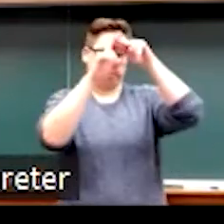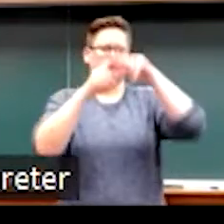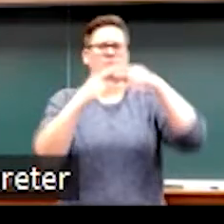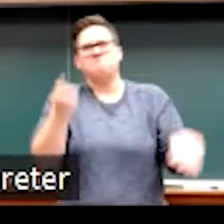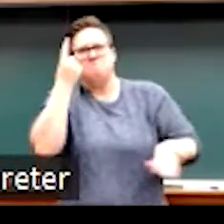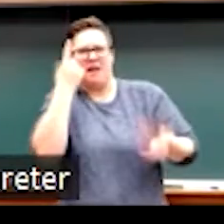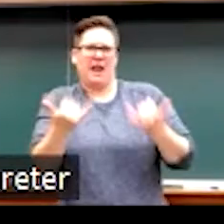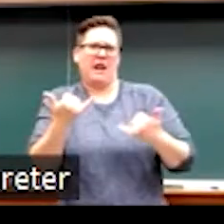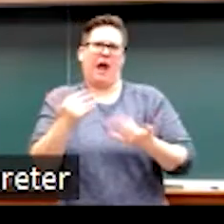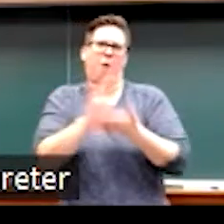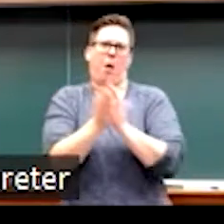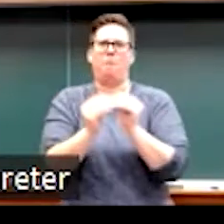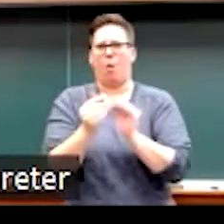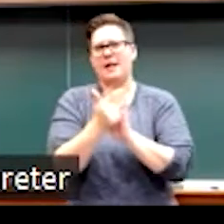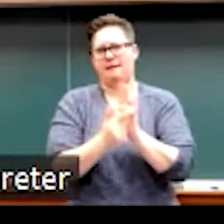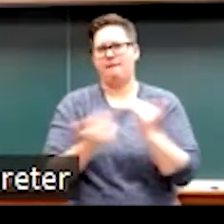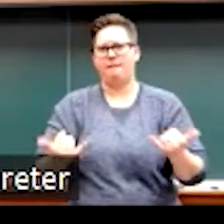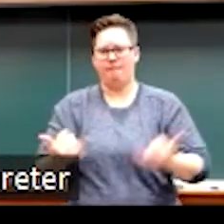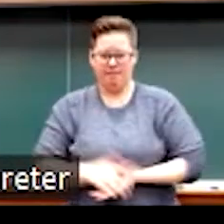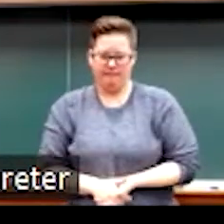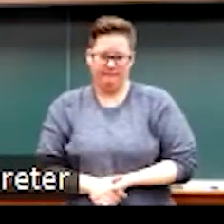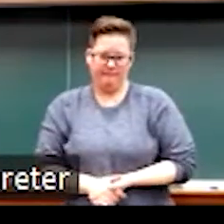makes sense given increased legalization.